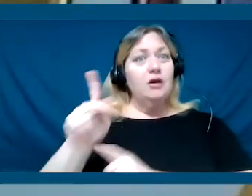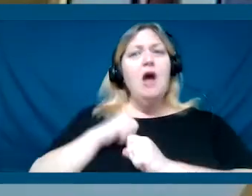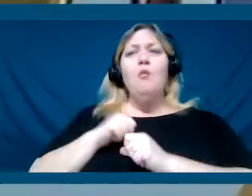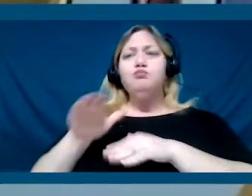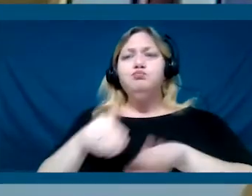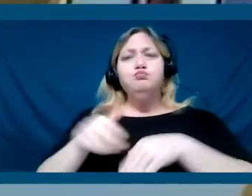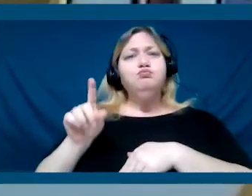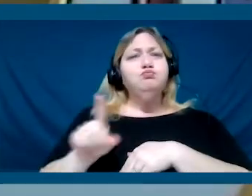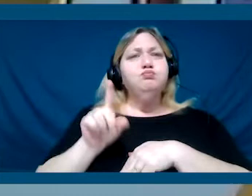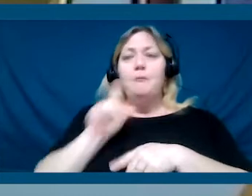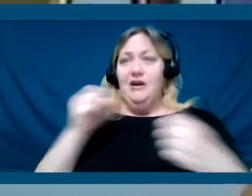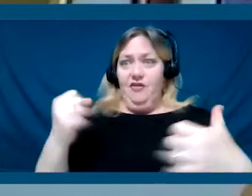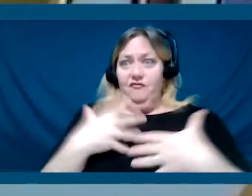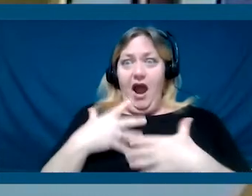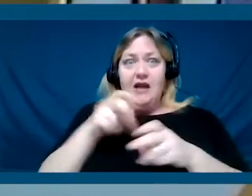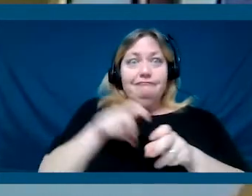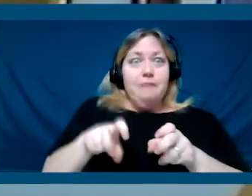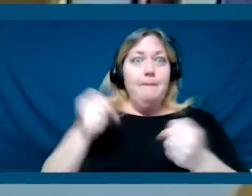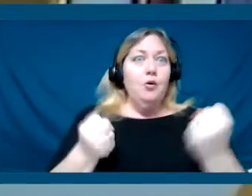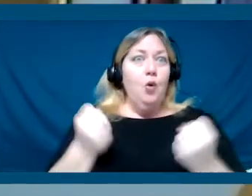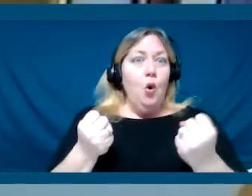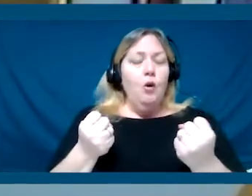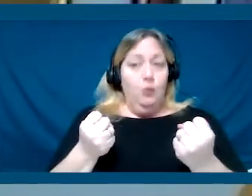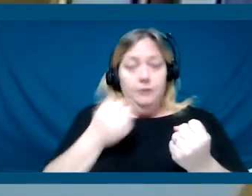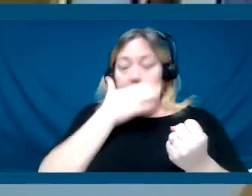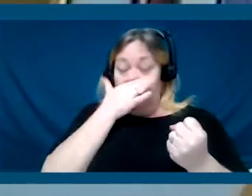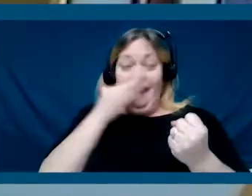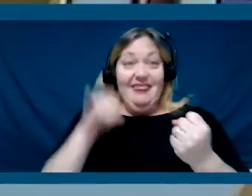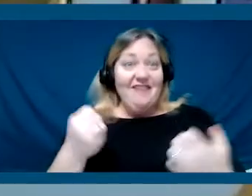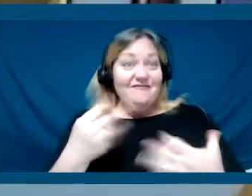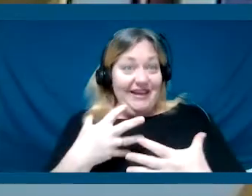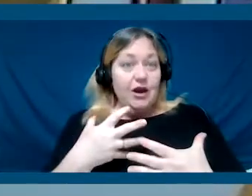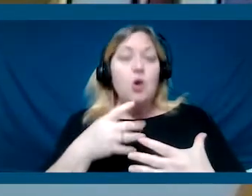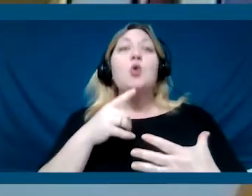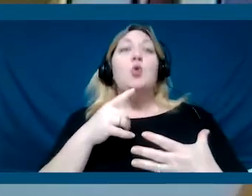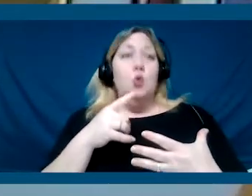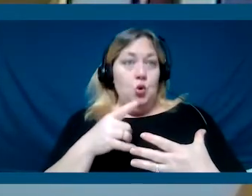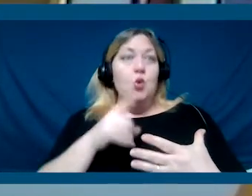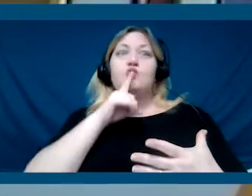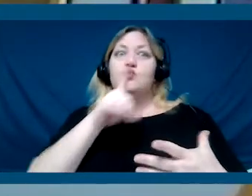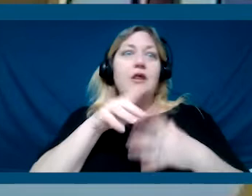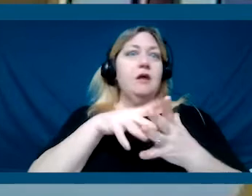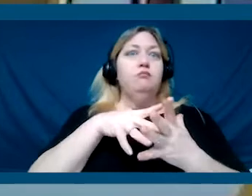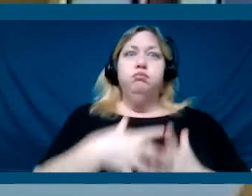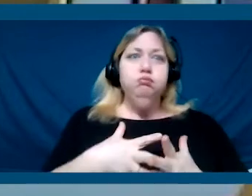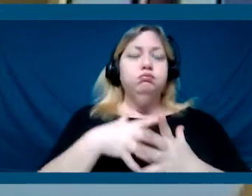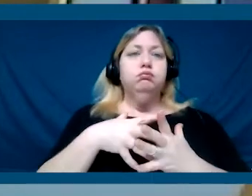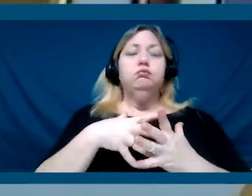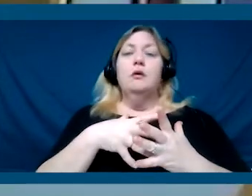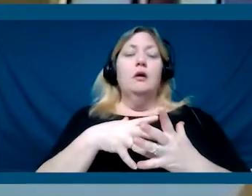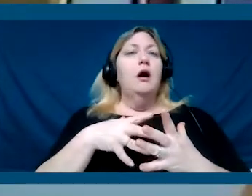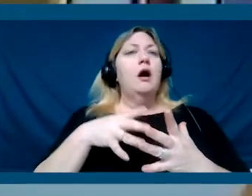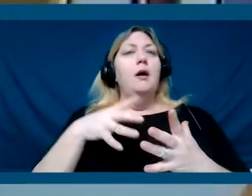walk and being afraid to get out of my car. That fear was debilitating, but ultimately